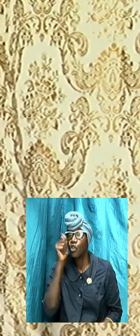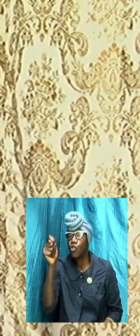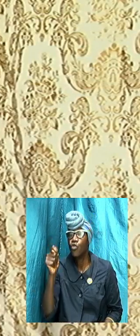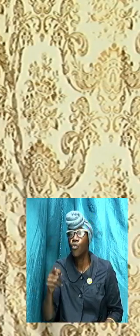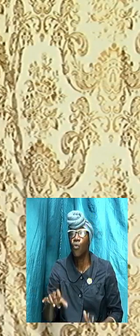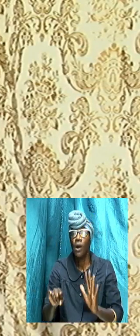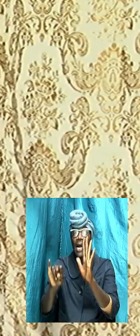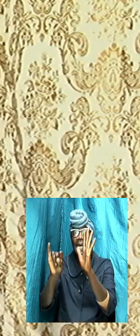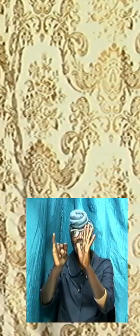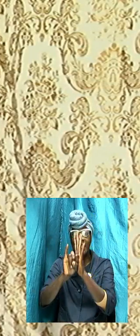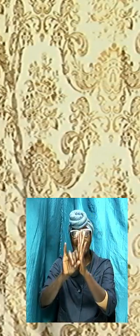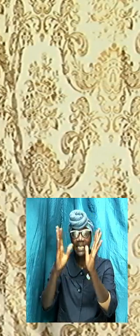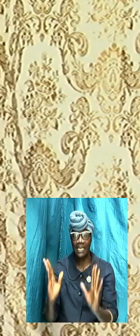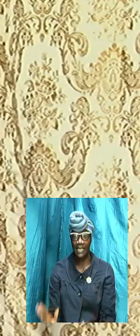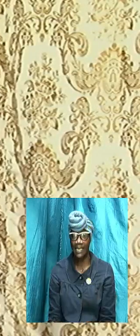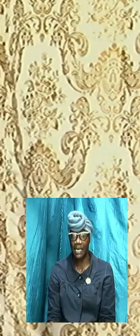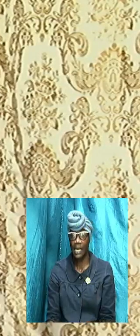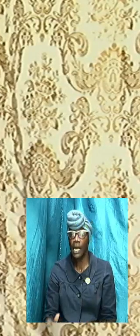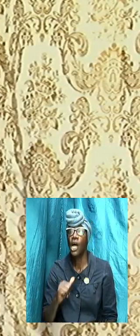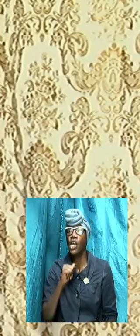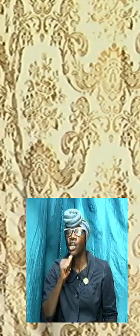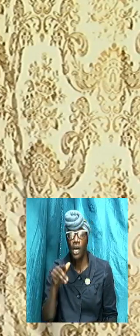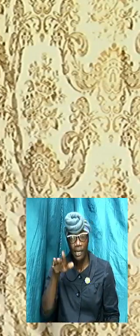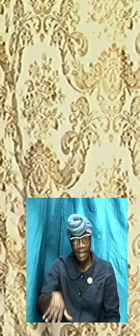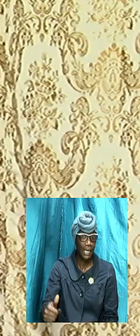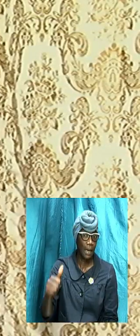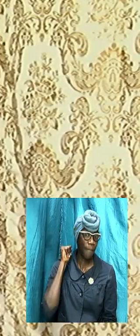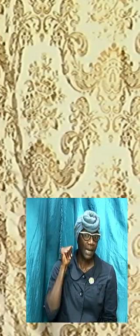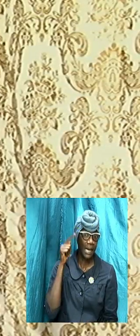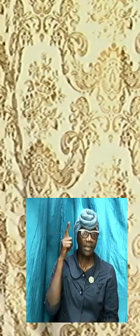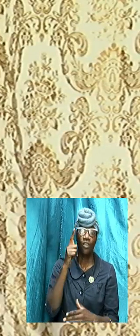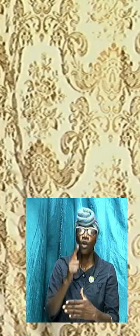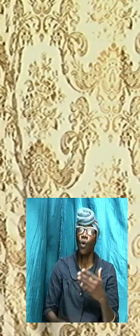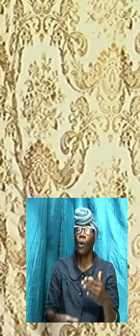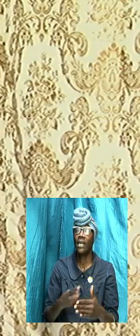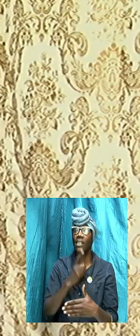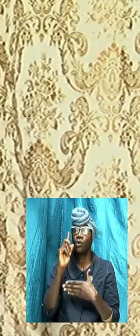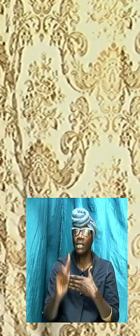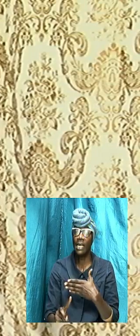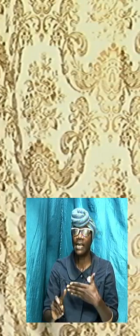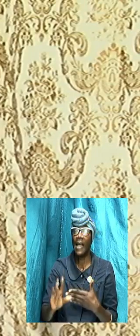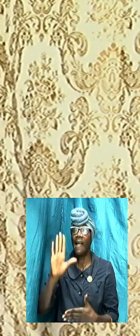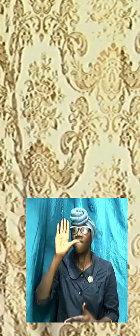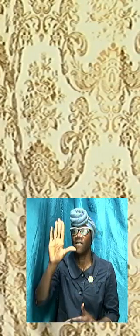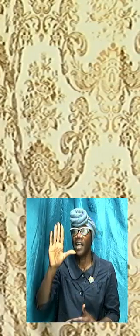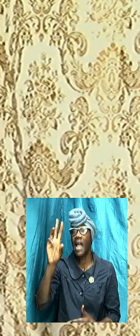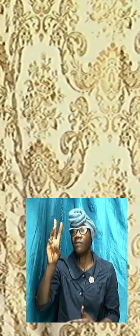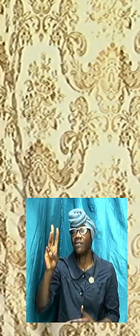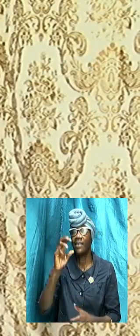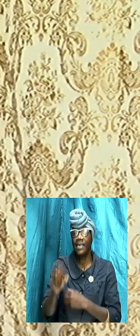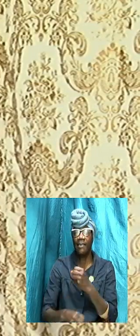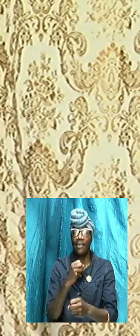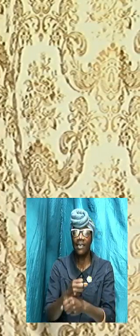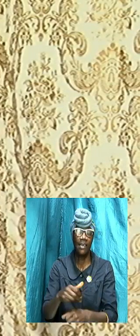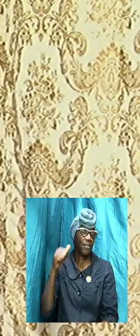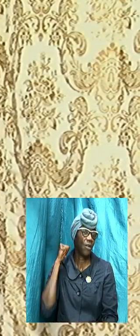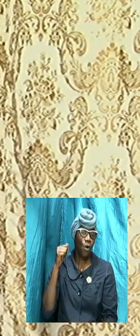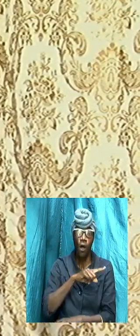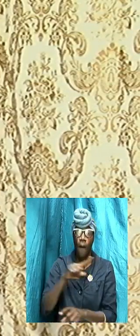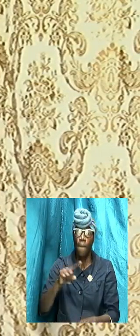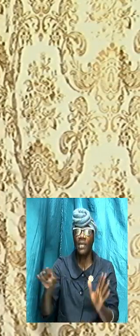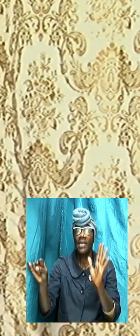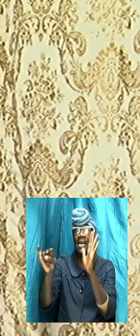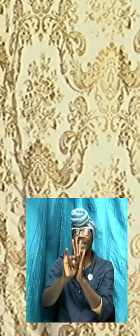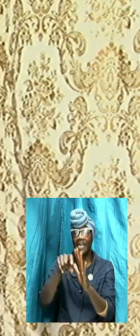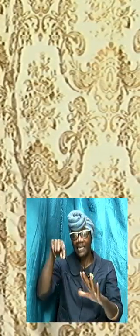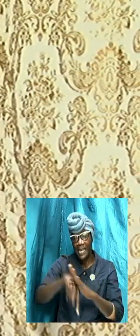our past events. It's not what we did, amen, 5 years, 6 years ago. But our identity is in Christ. Praise God. Then the